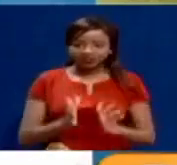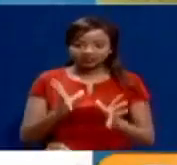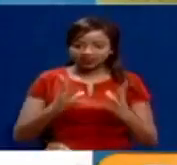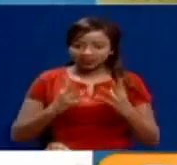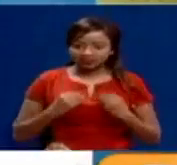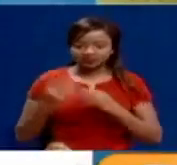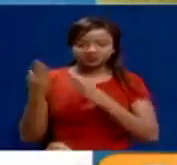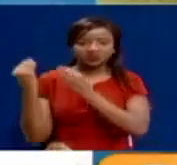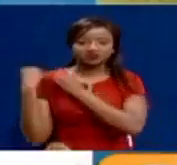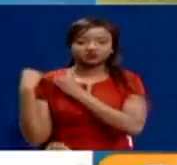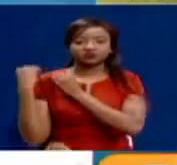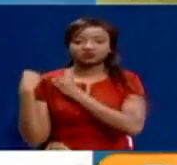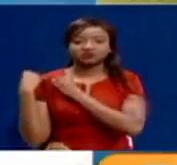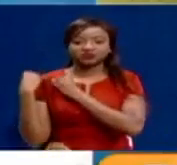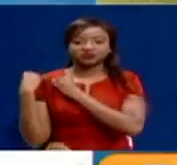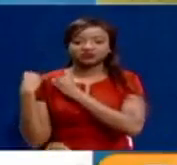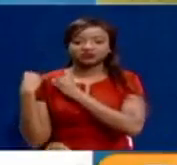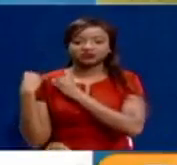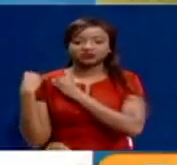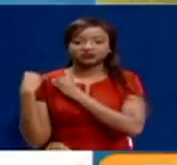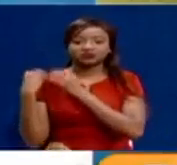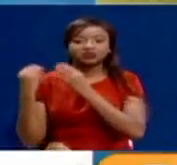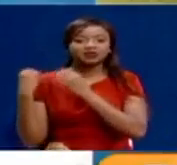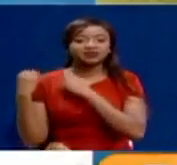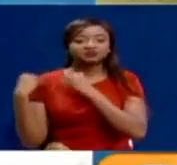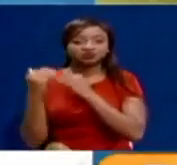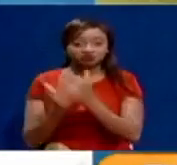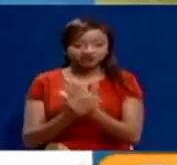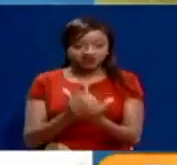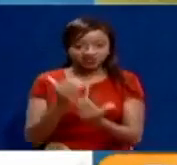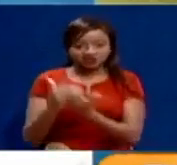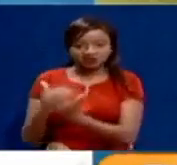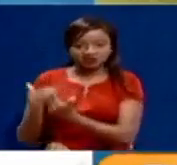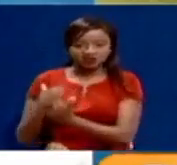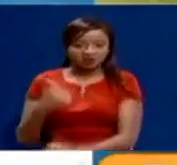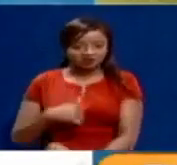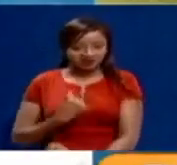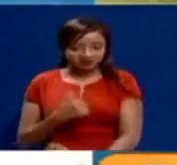They must take the responsibility of taking care of themselves and those around them.